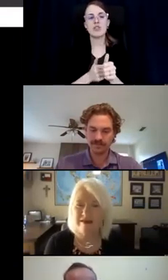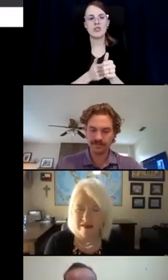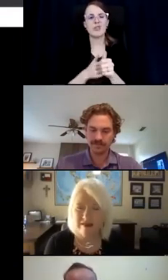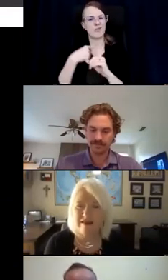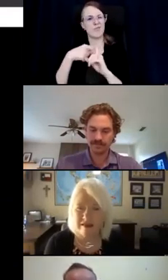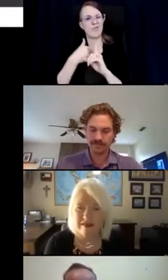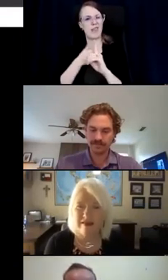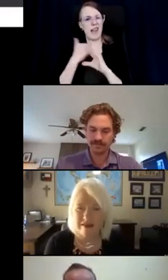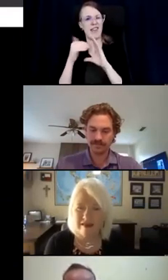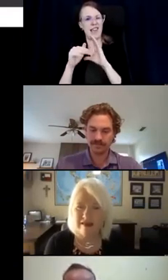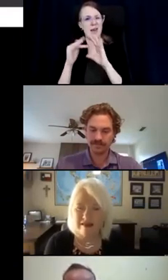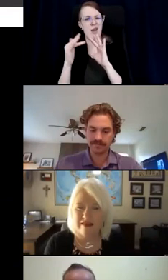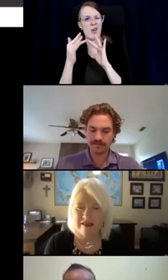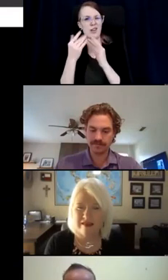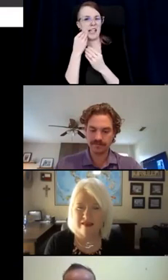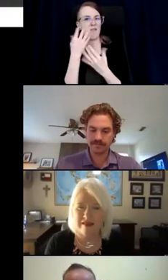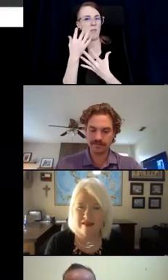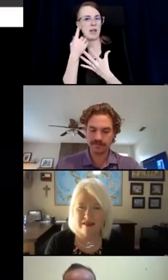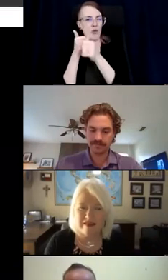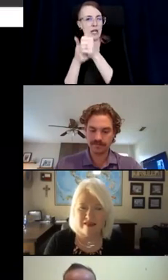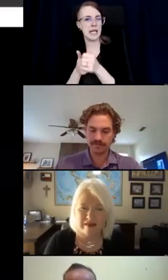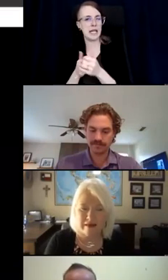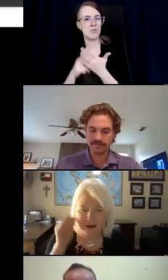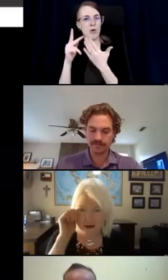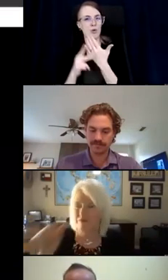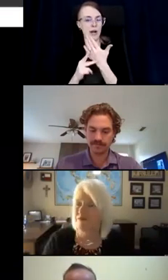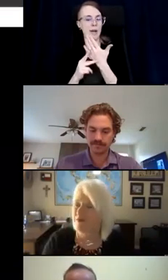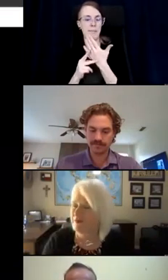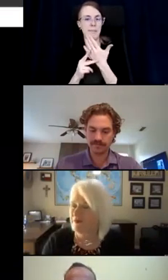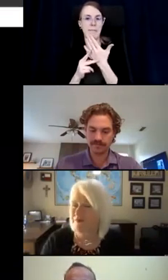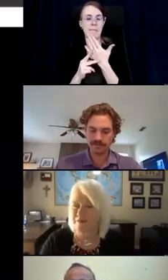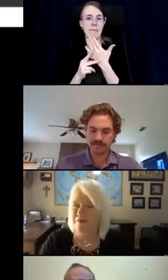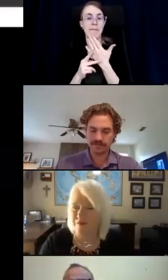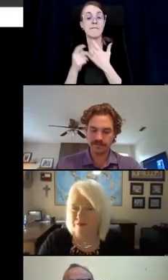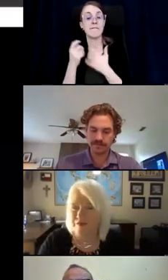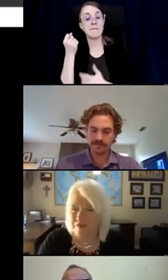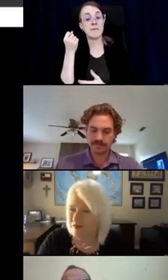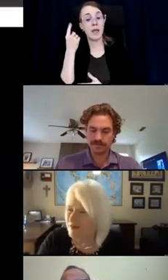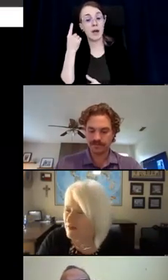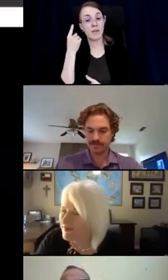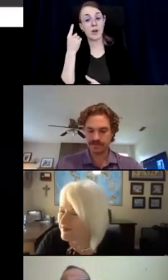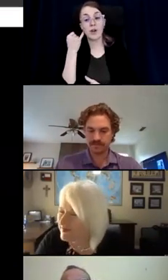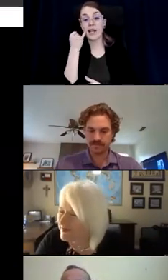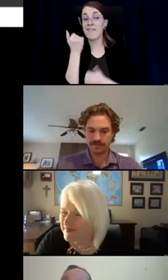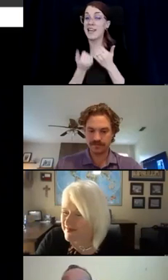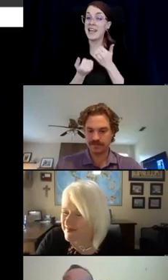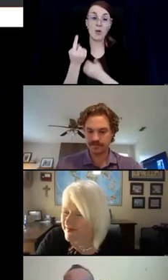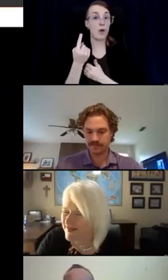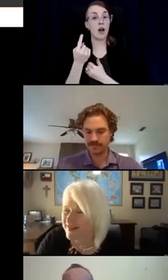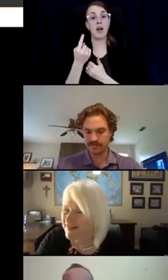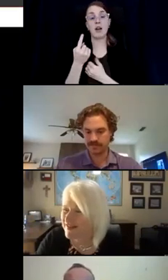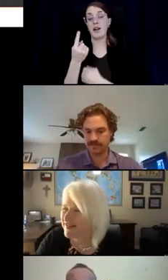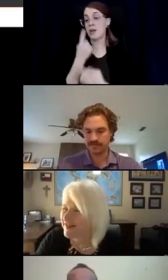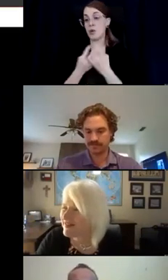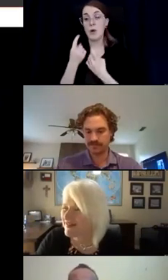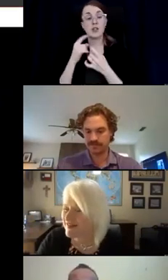I think that would probably be the best way for each program. However, if anyone has questions about any of these programs,